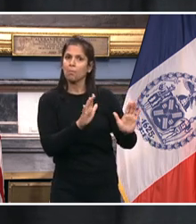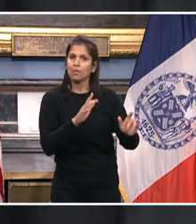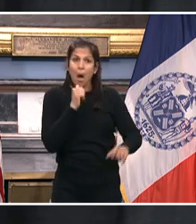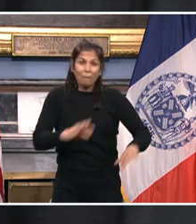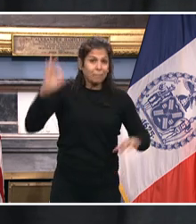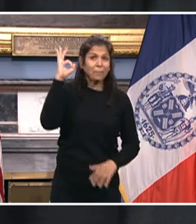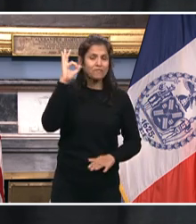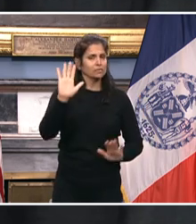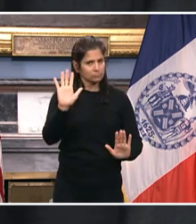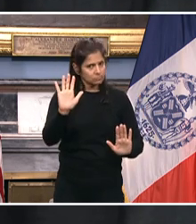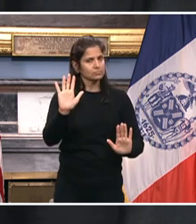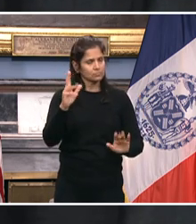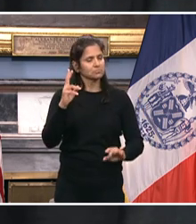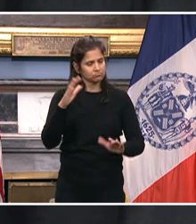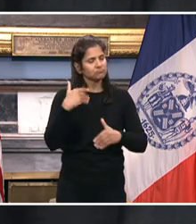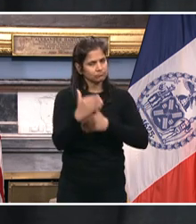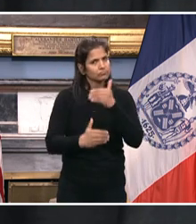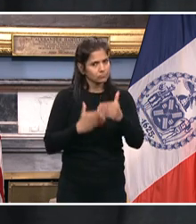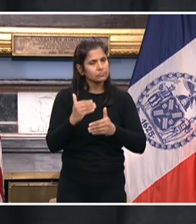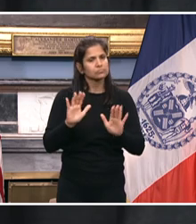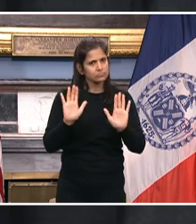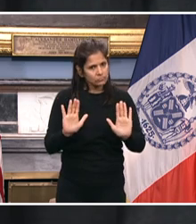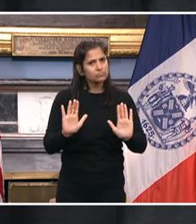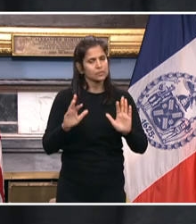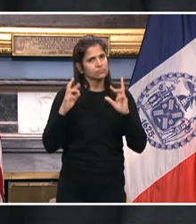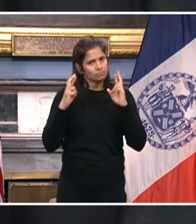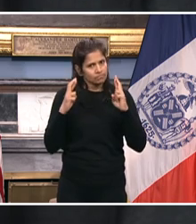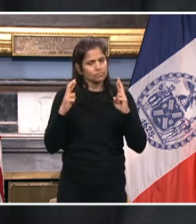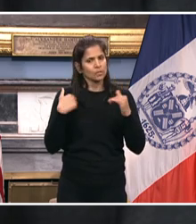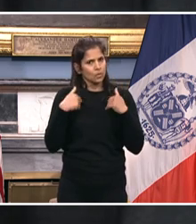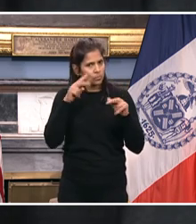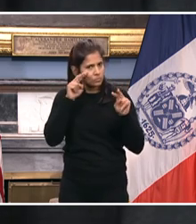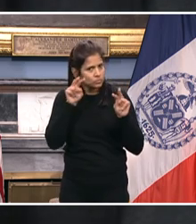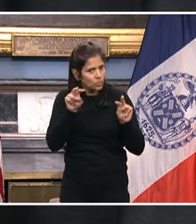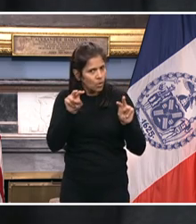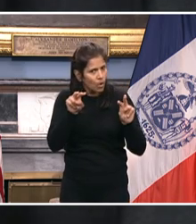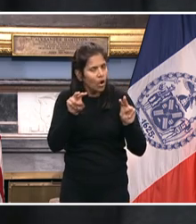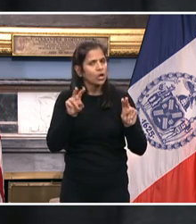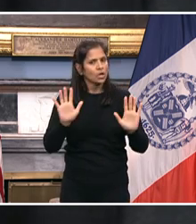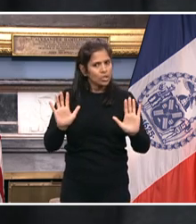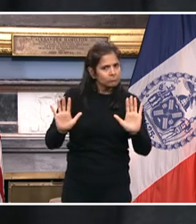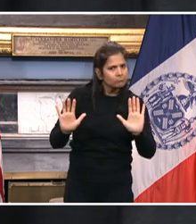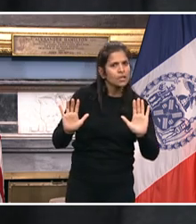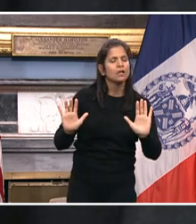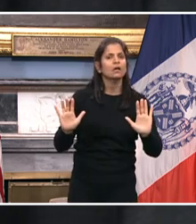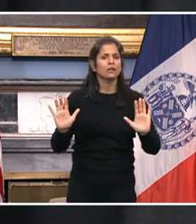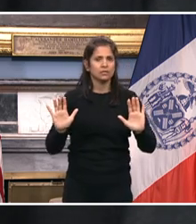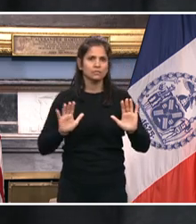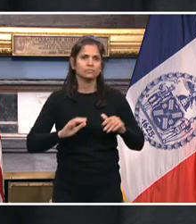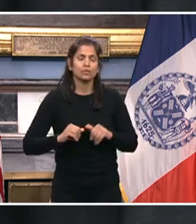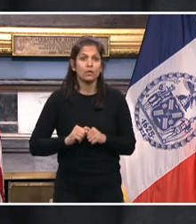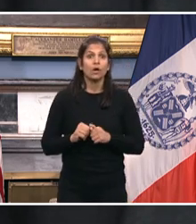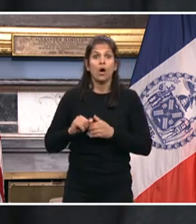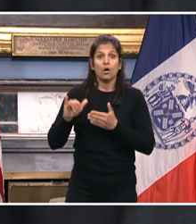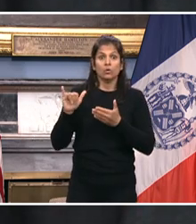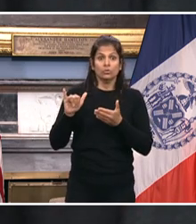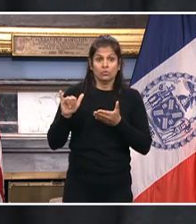to have that moment where we can say, if we do enough of, all of us together, do enough of the right things, that we